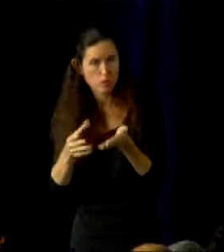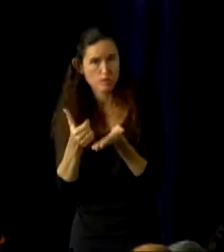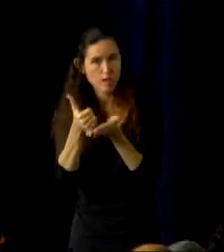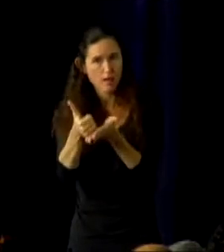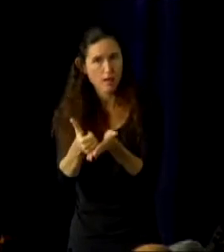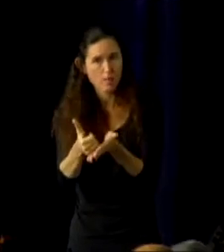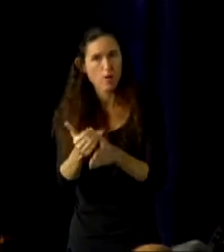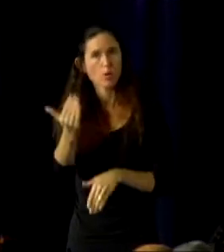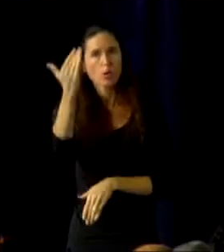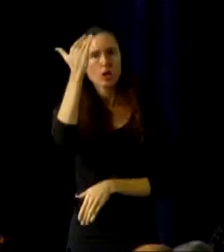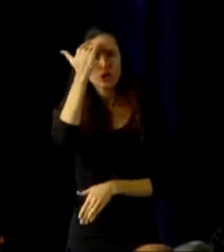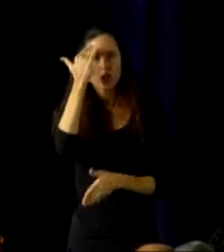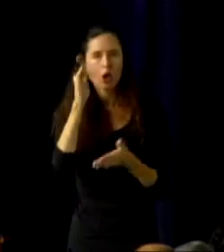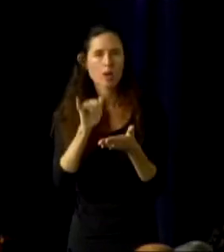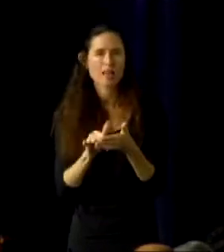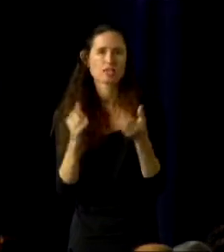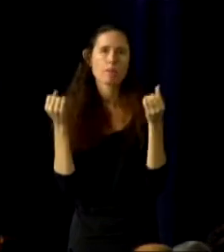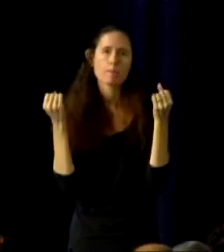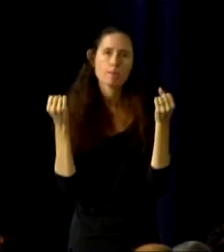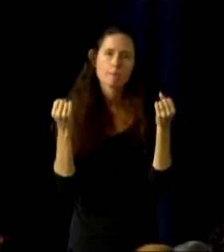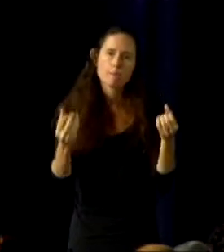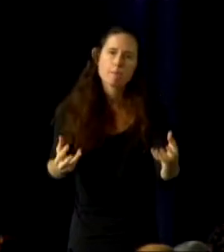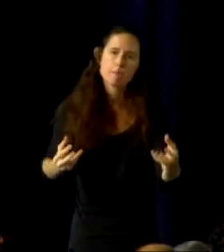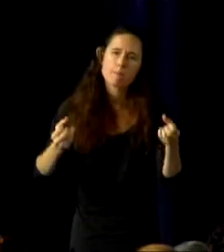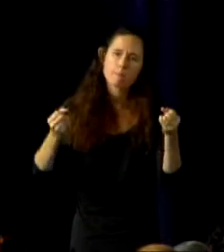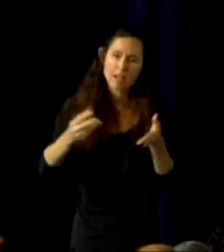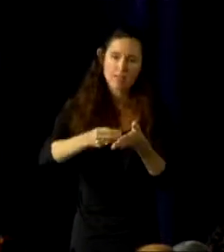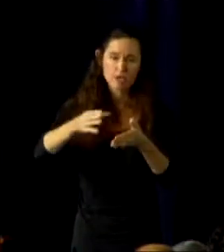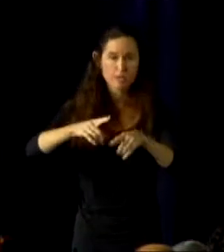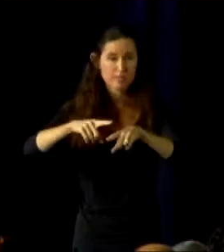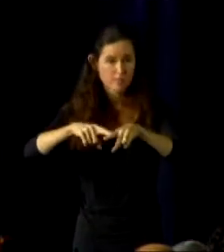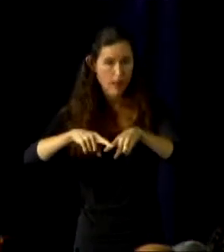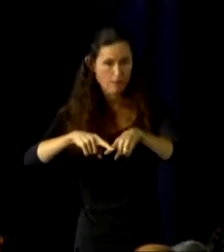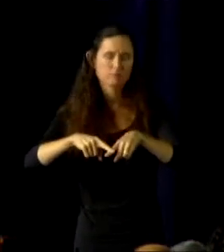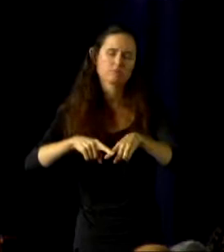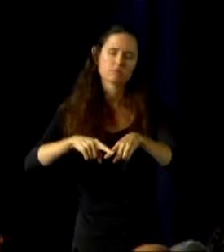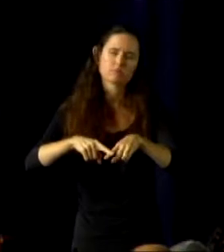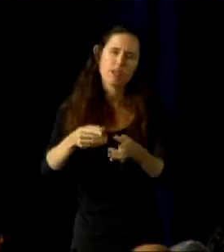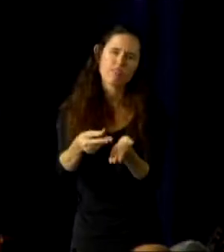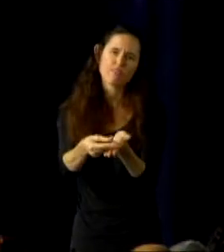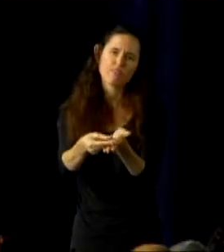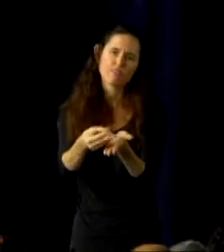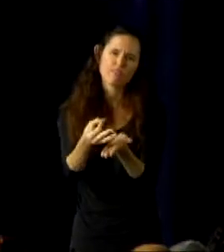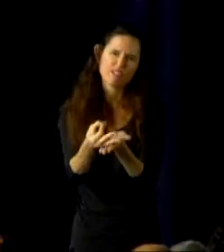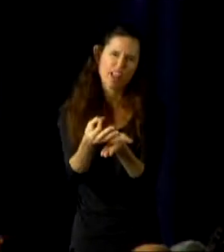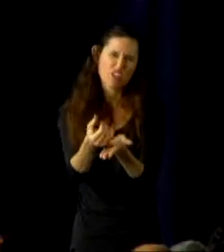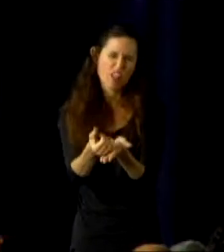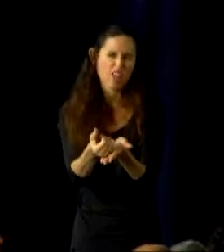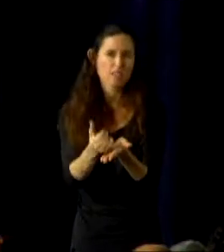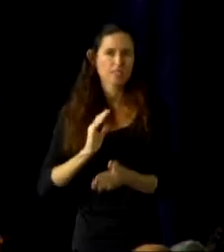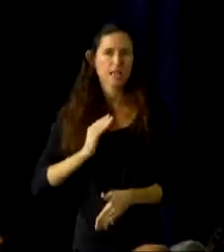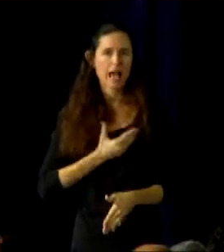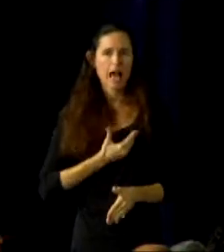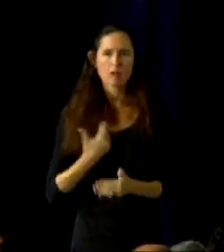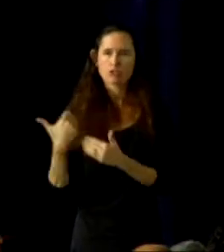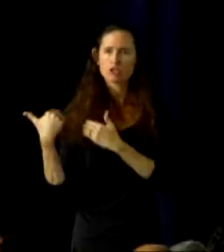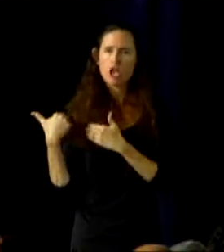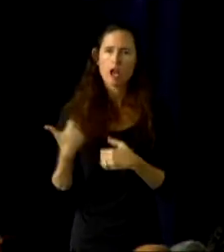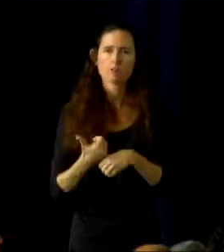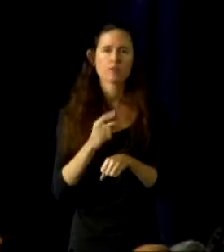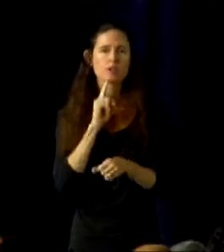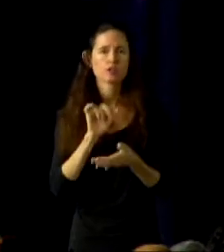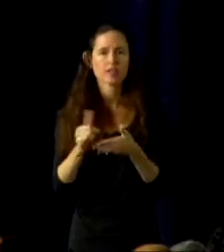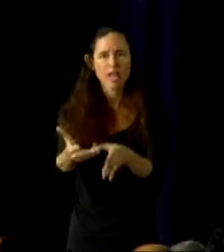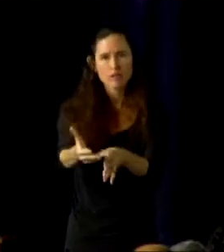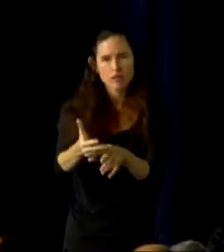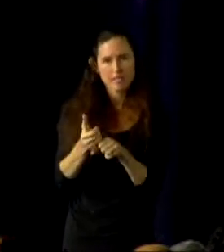We know that so many of our students are dependent upon financial aid, and that it's our job to make sure that they receive that for which